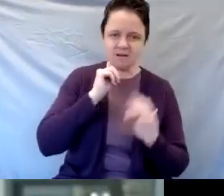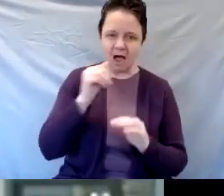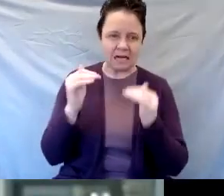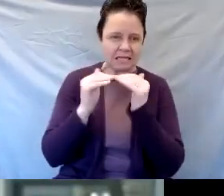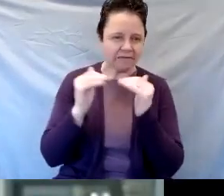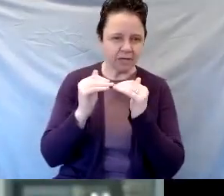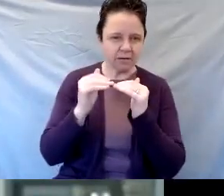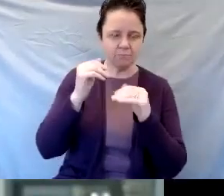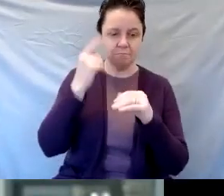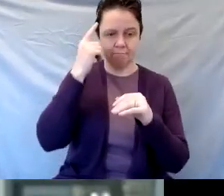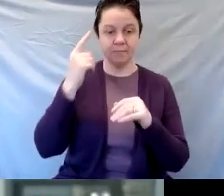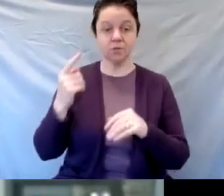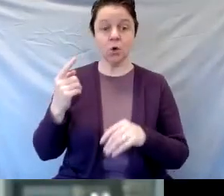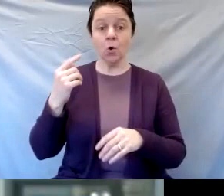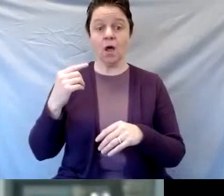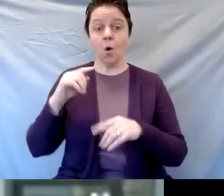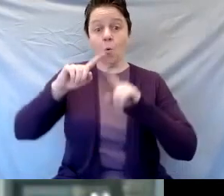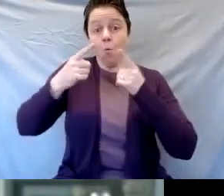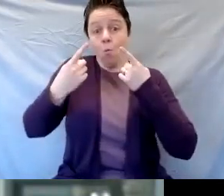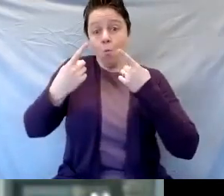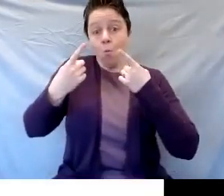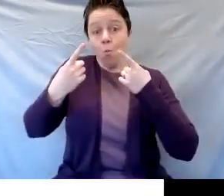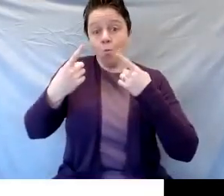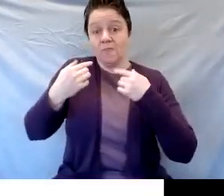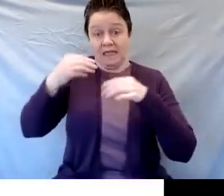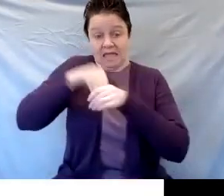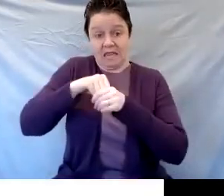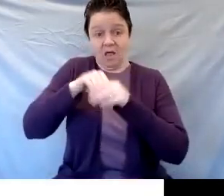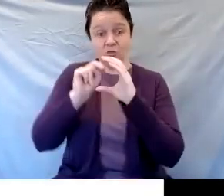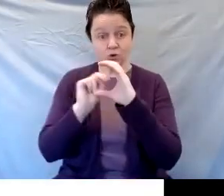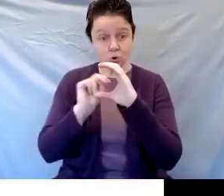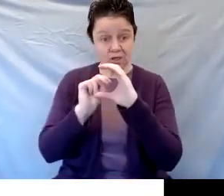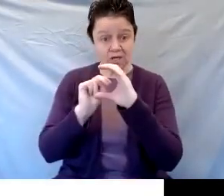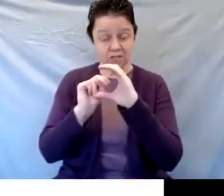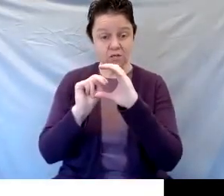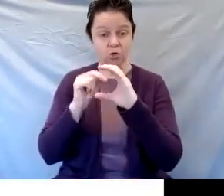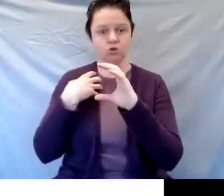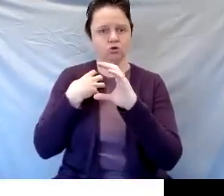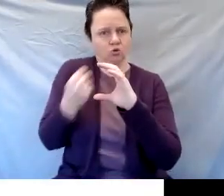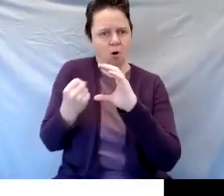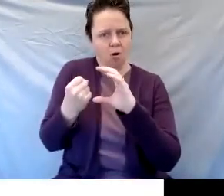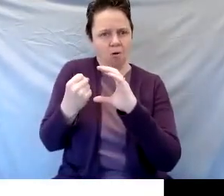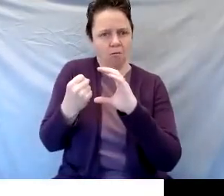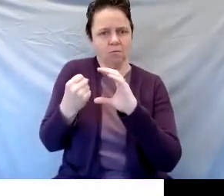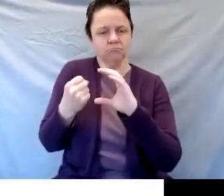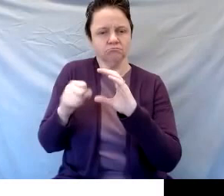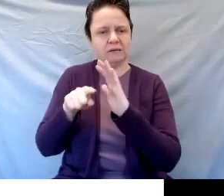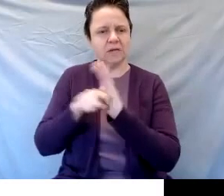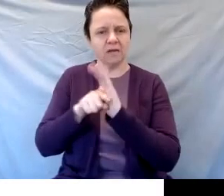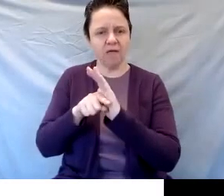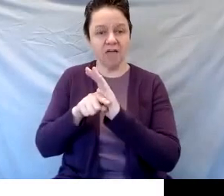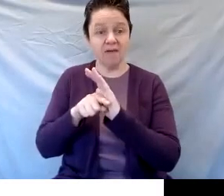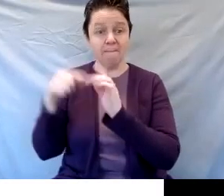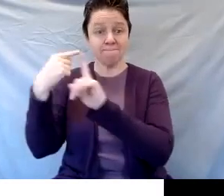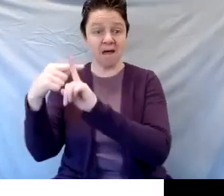is going to have a strong positive charge in its nucleus, and that pulls the electrons from the hydrogens and